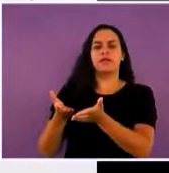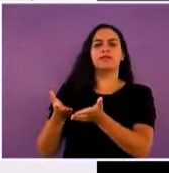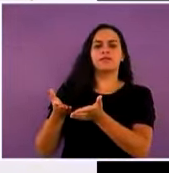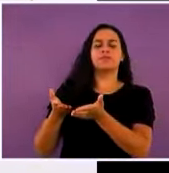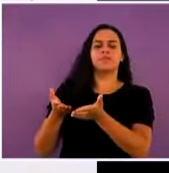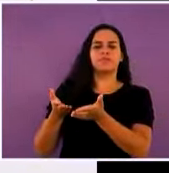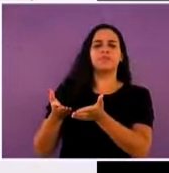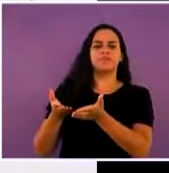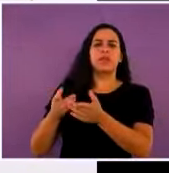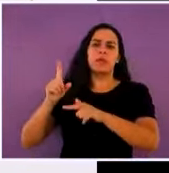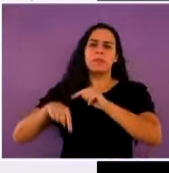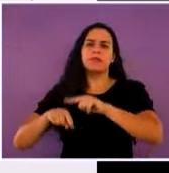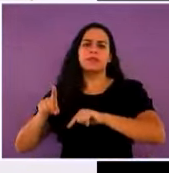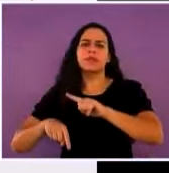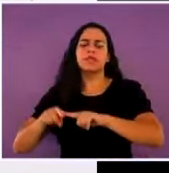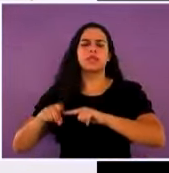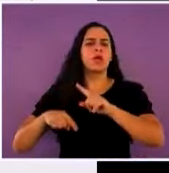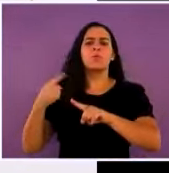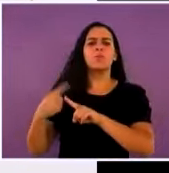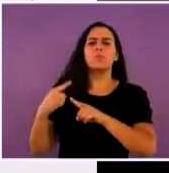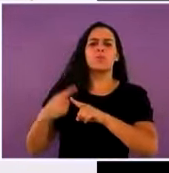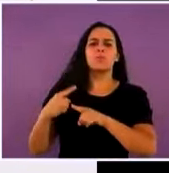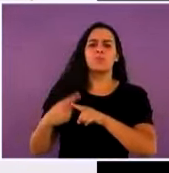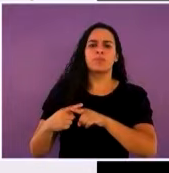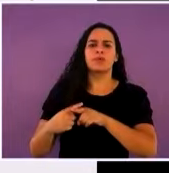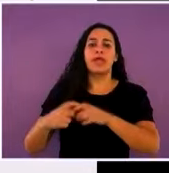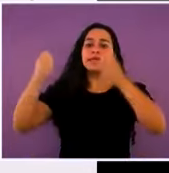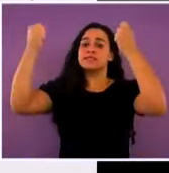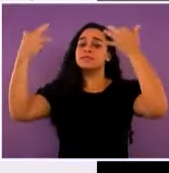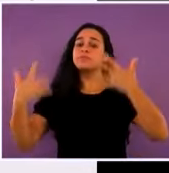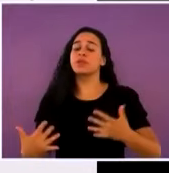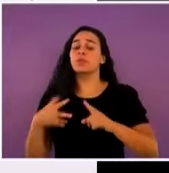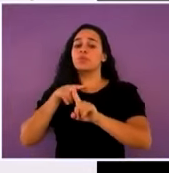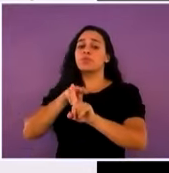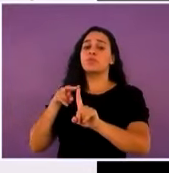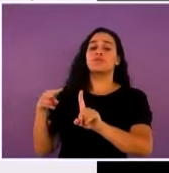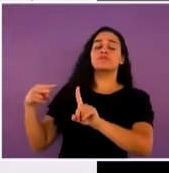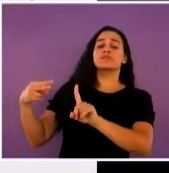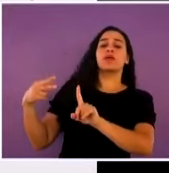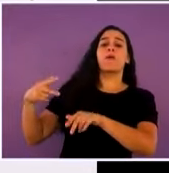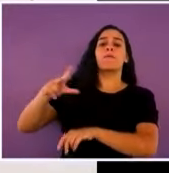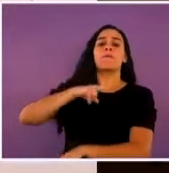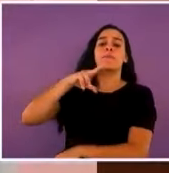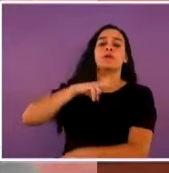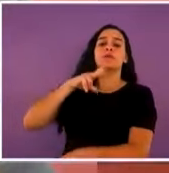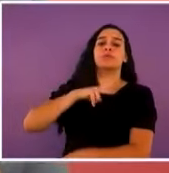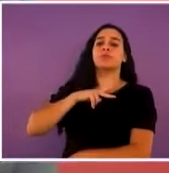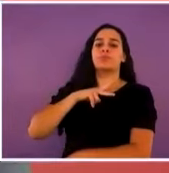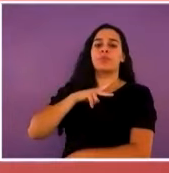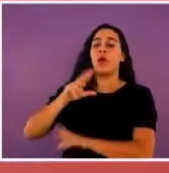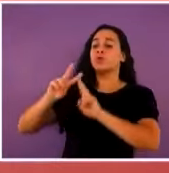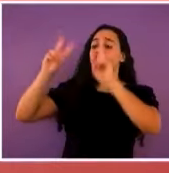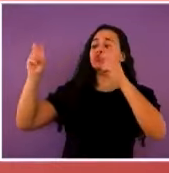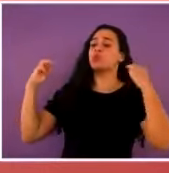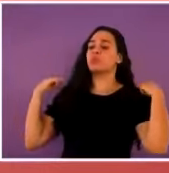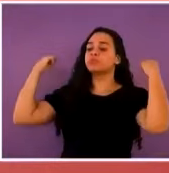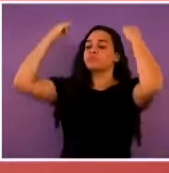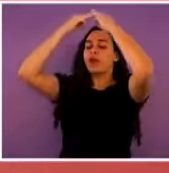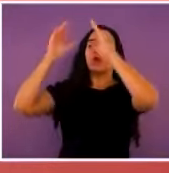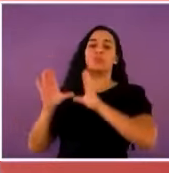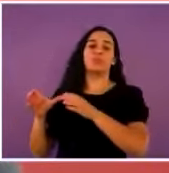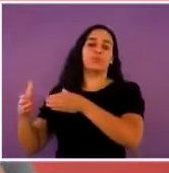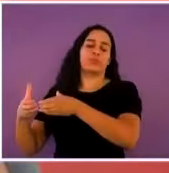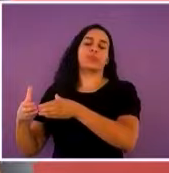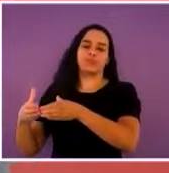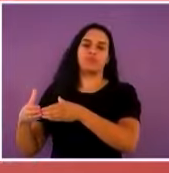esse material para explicar o seu programa, a sua visão para o papado. And he introduced in this document the